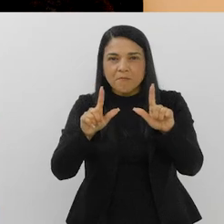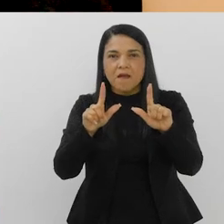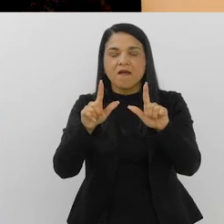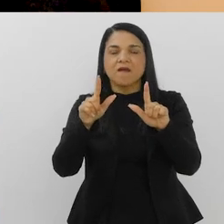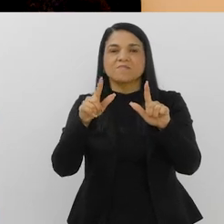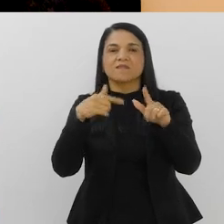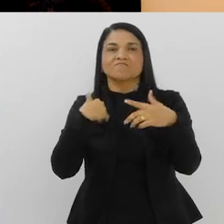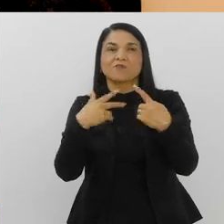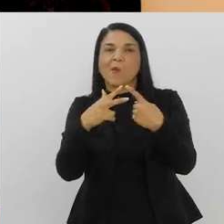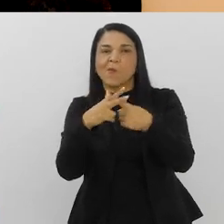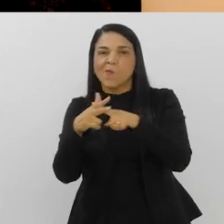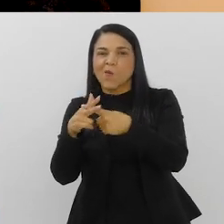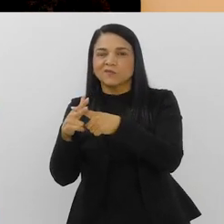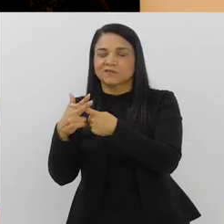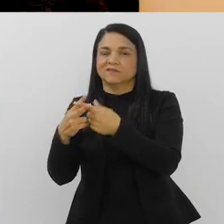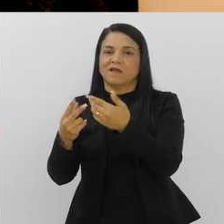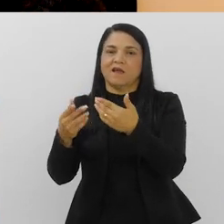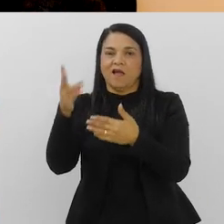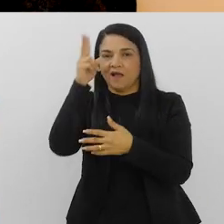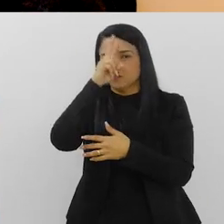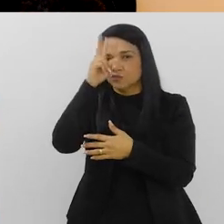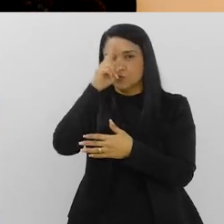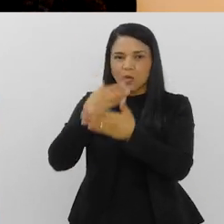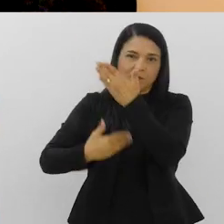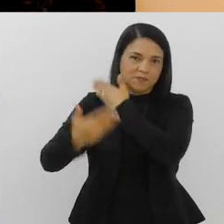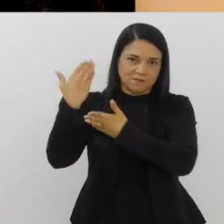have this historical